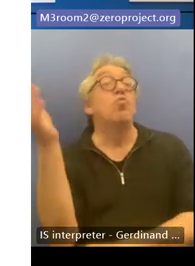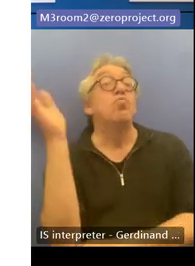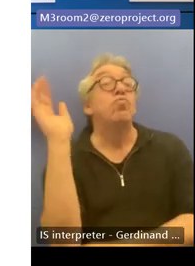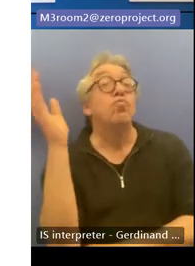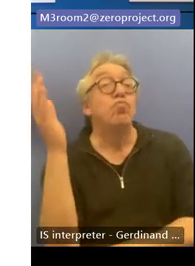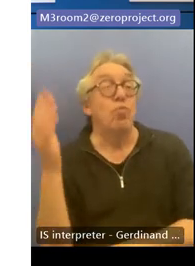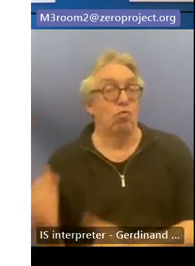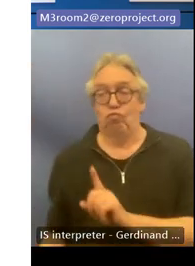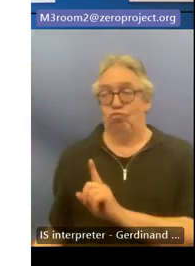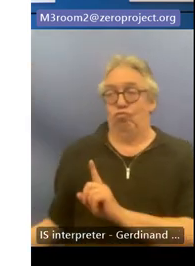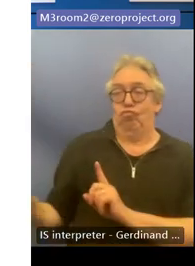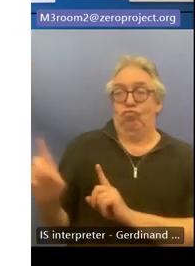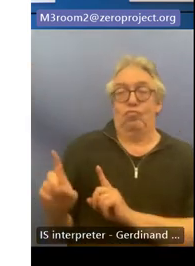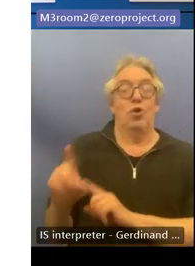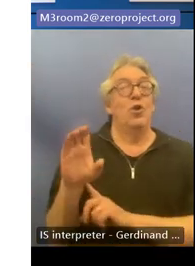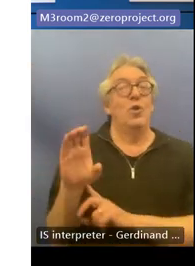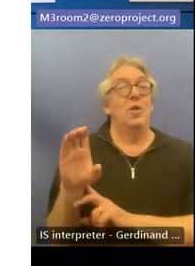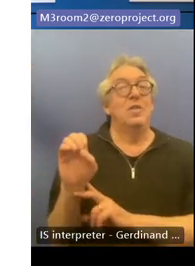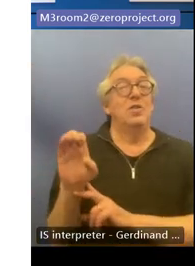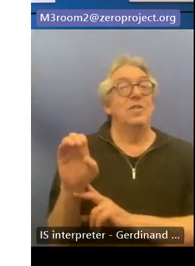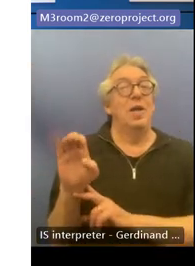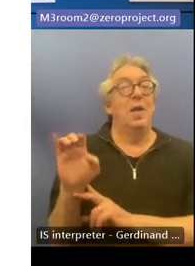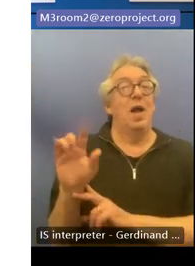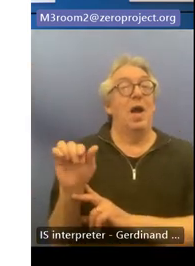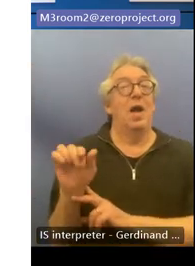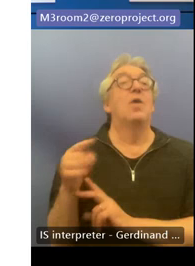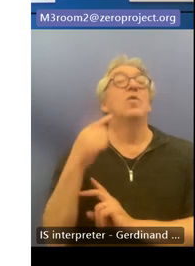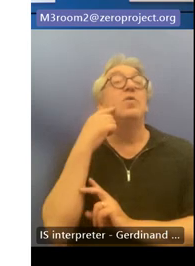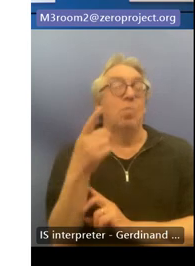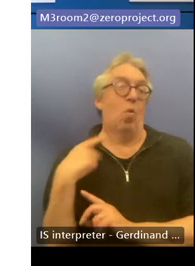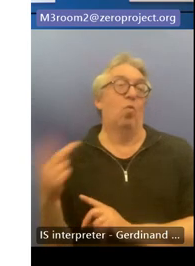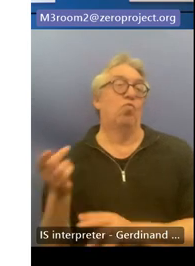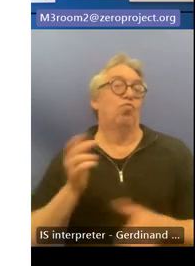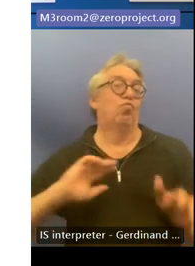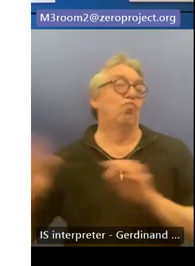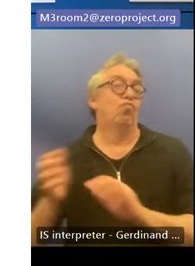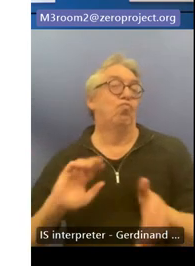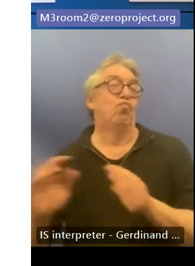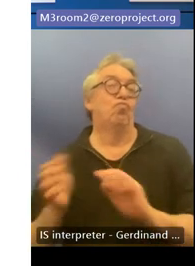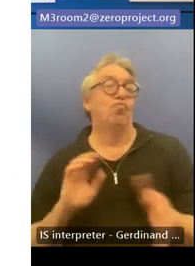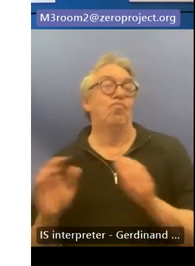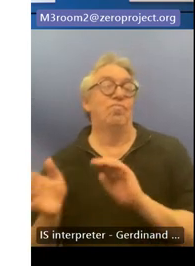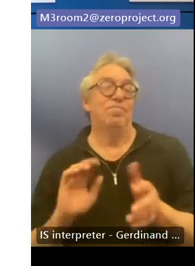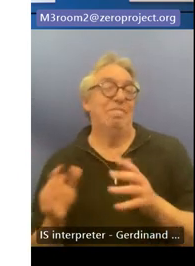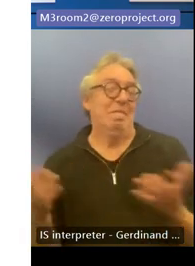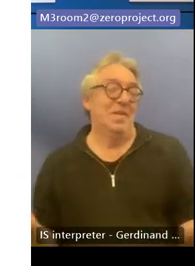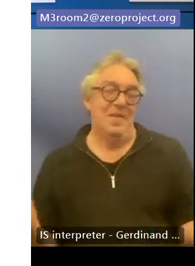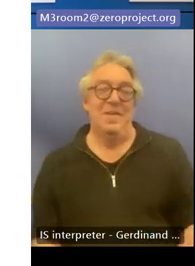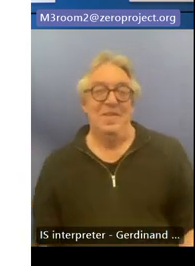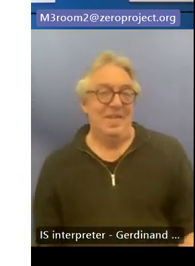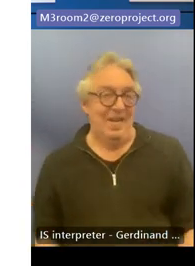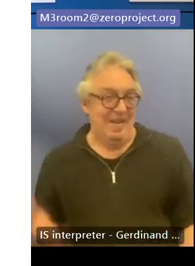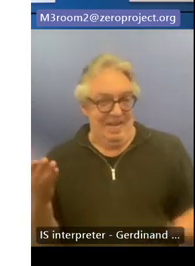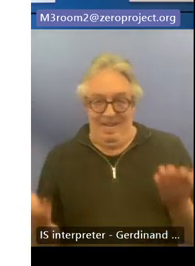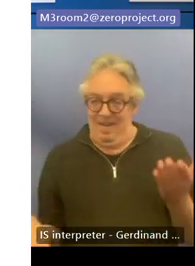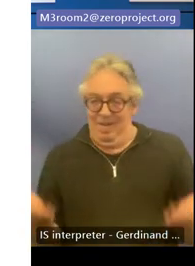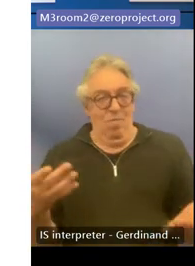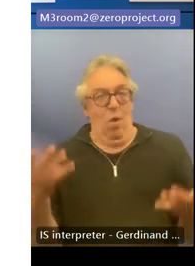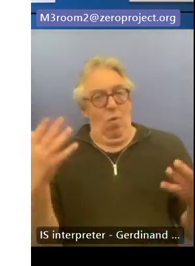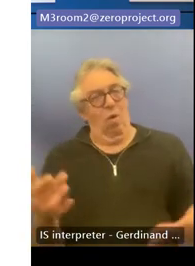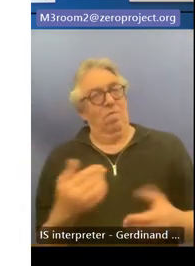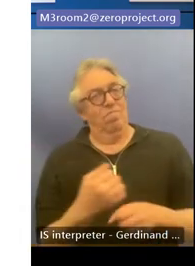Cecilia tomorrow, and we will be signing. So, we're trying to do our best to represent the